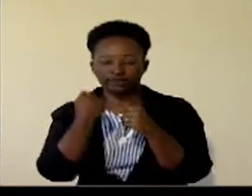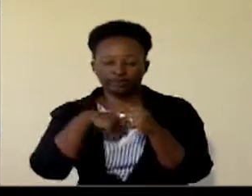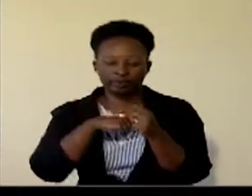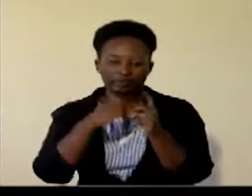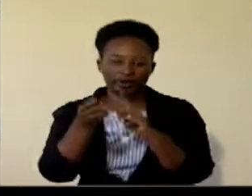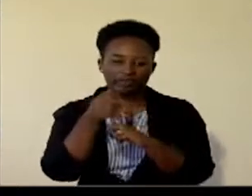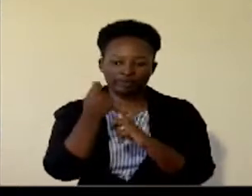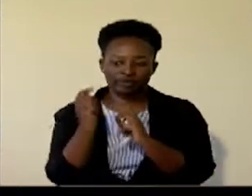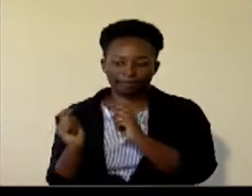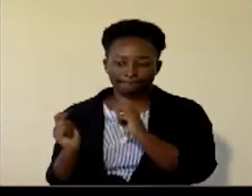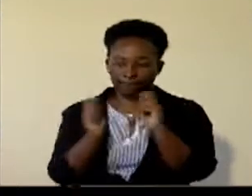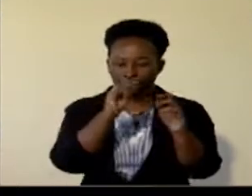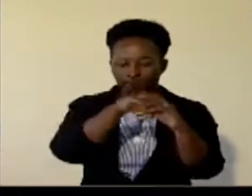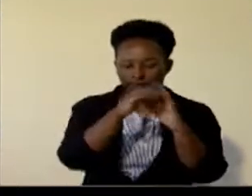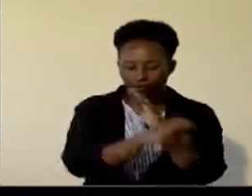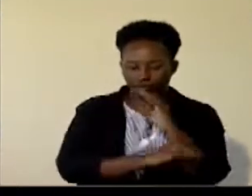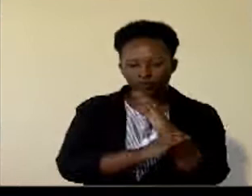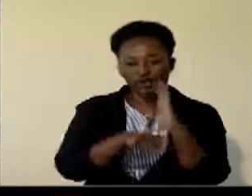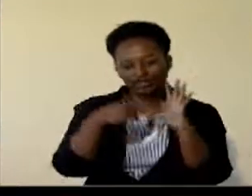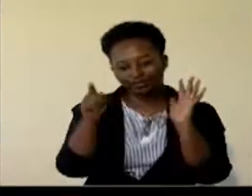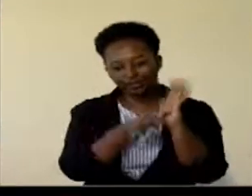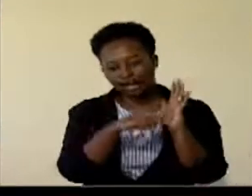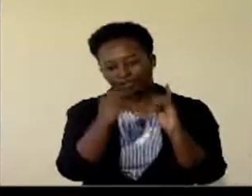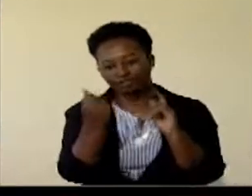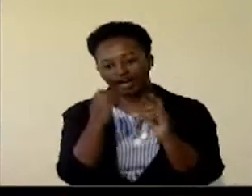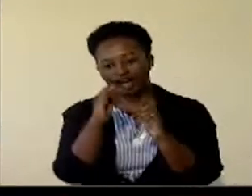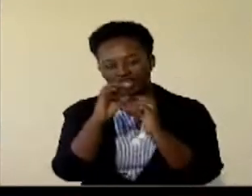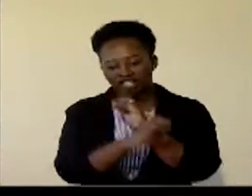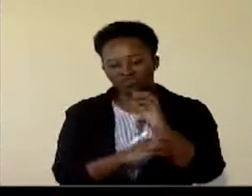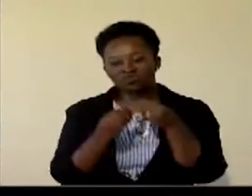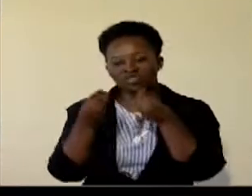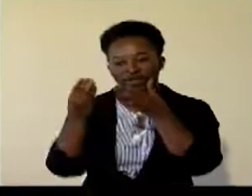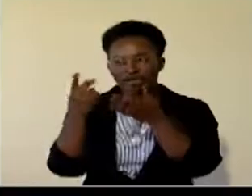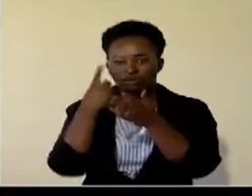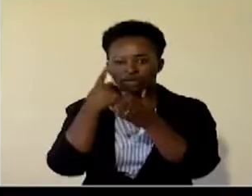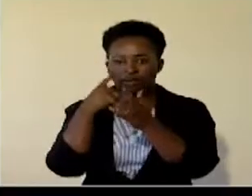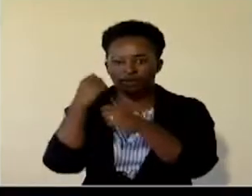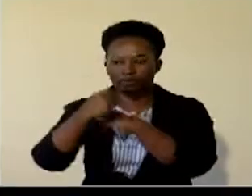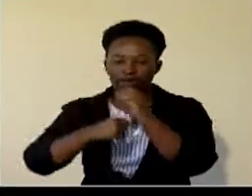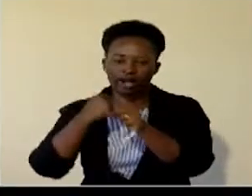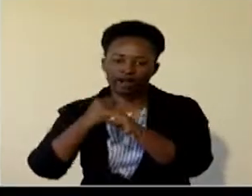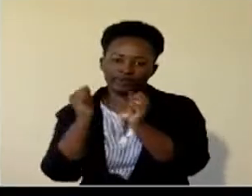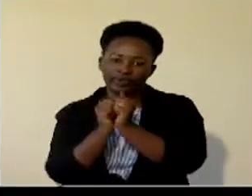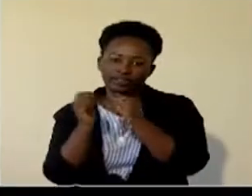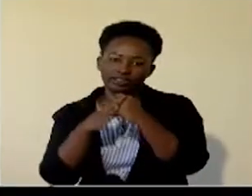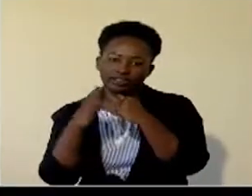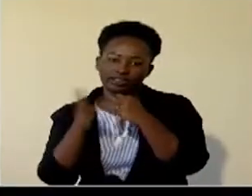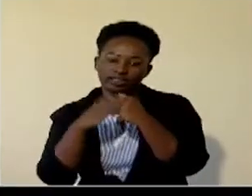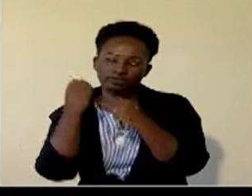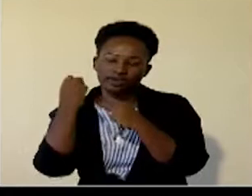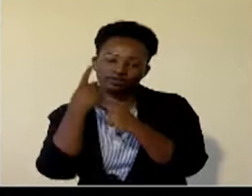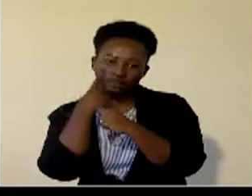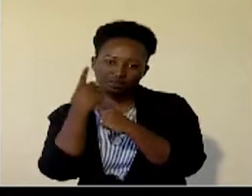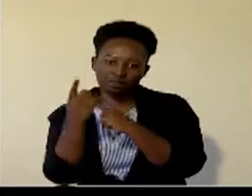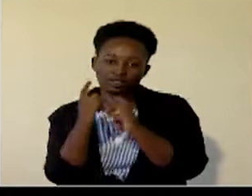minus transfers out of the country. Look at the column of 1995. And on